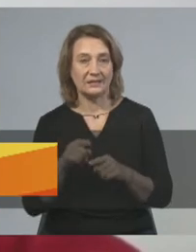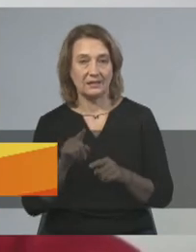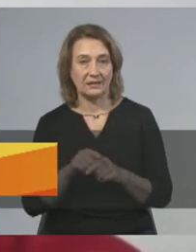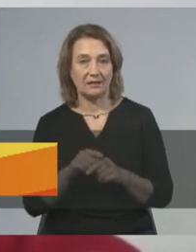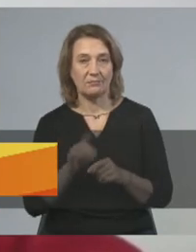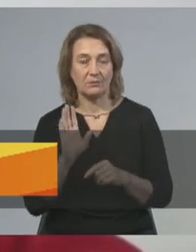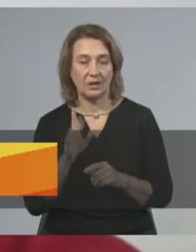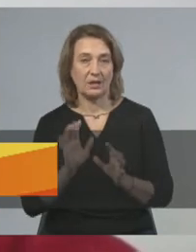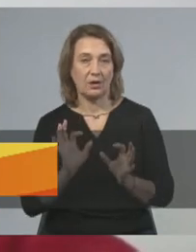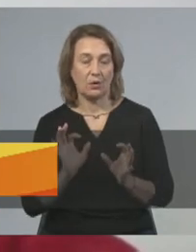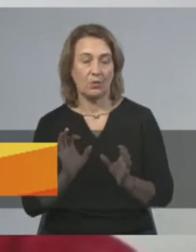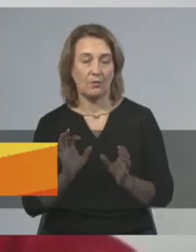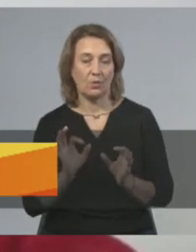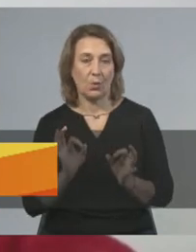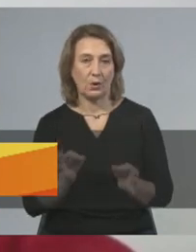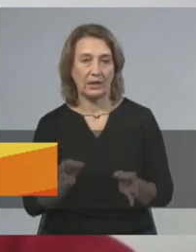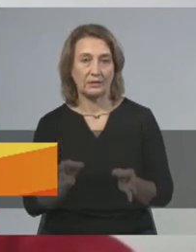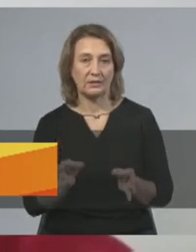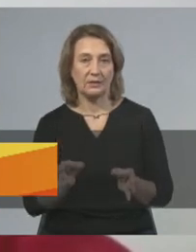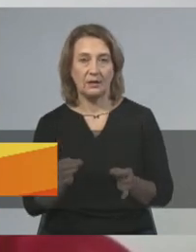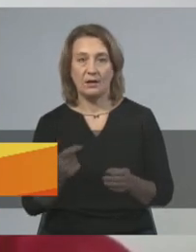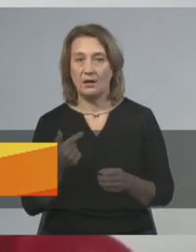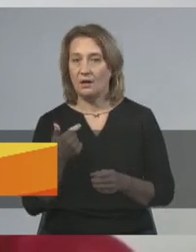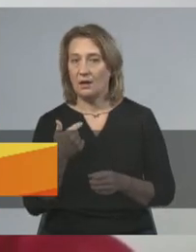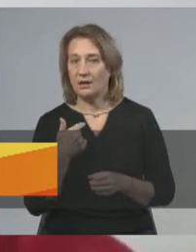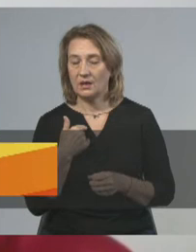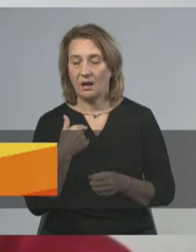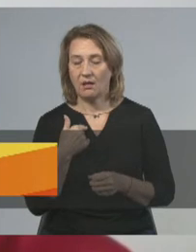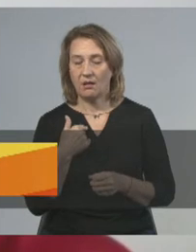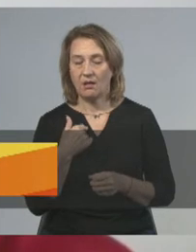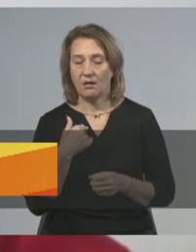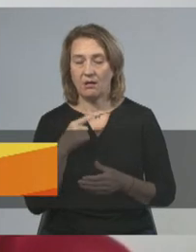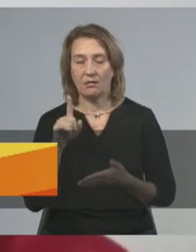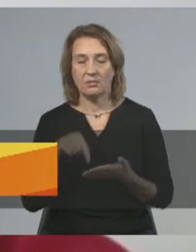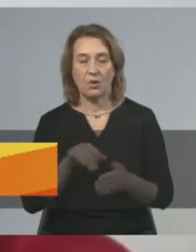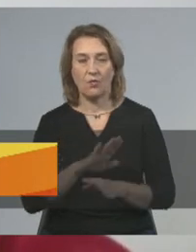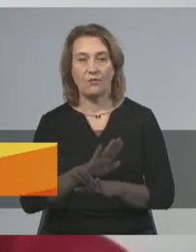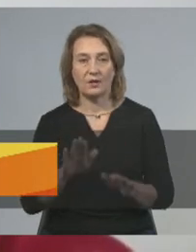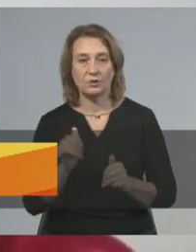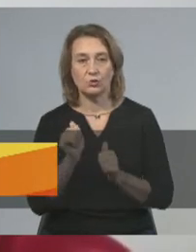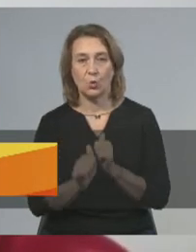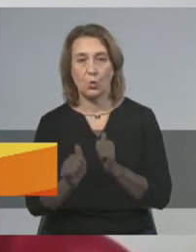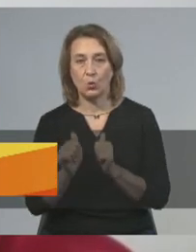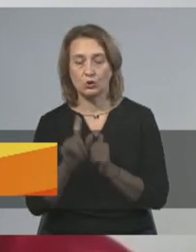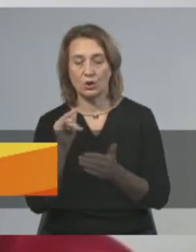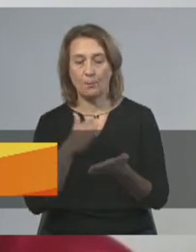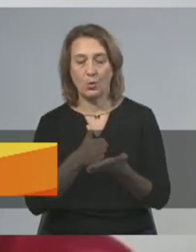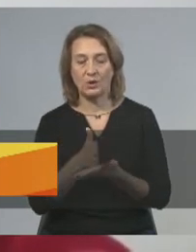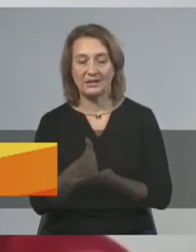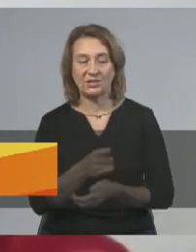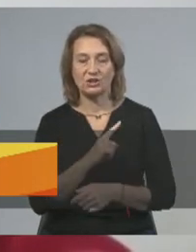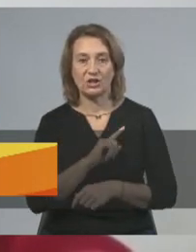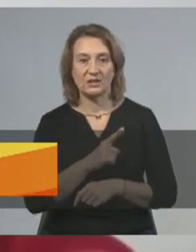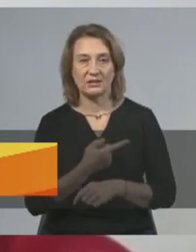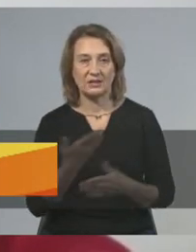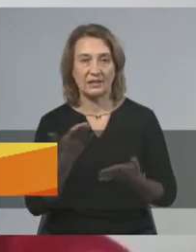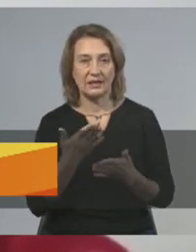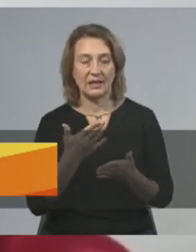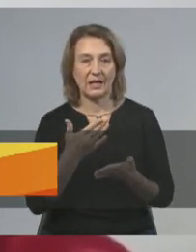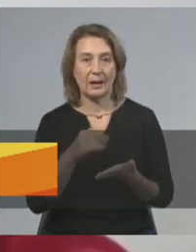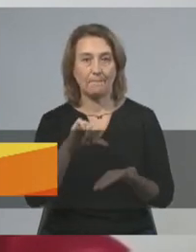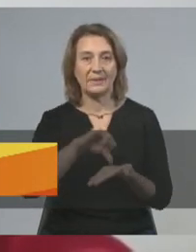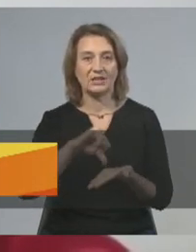in this case i think that postponement elections might be the only way it can be done but i'm sure